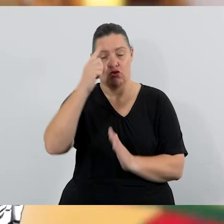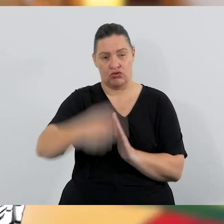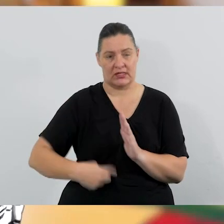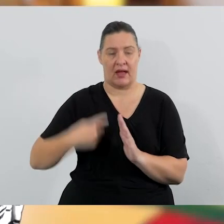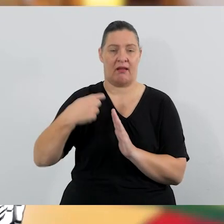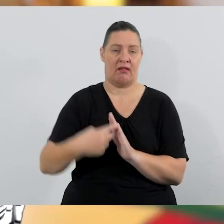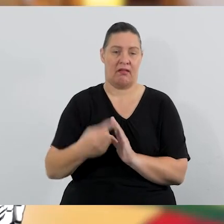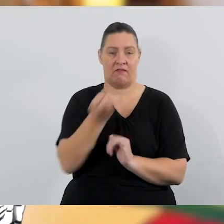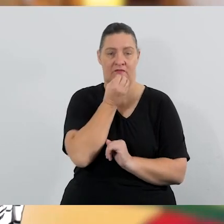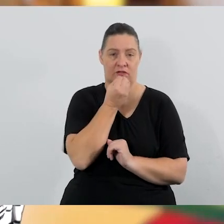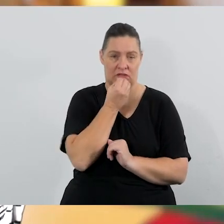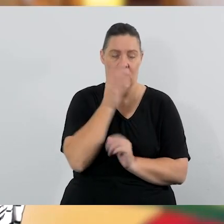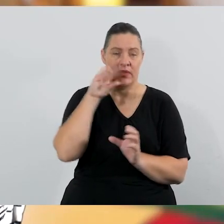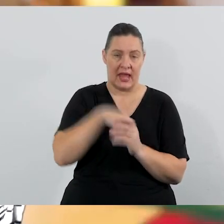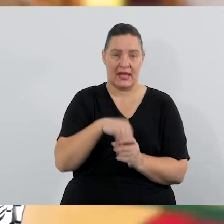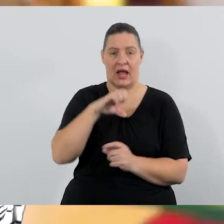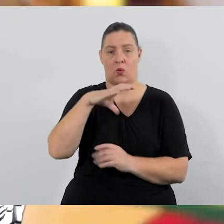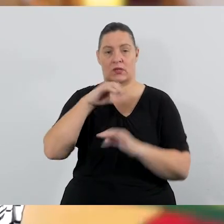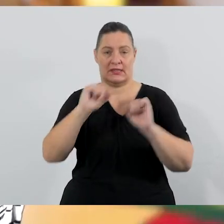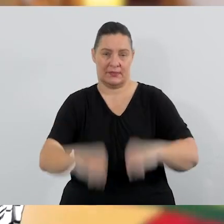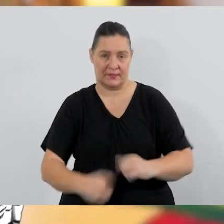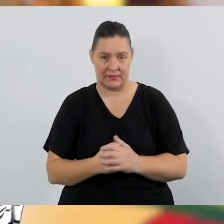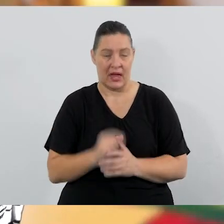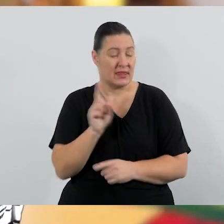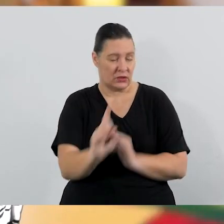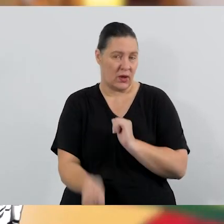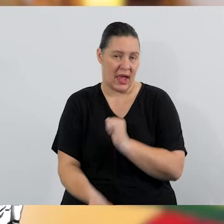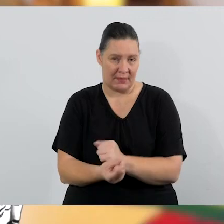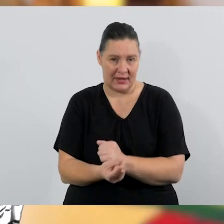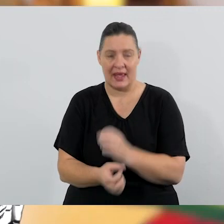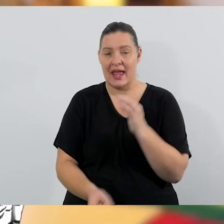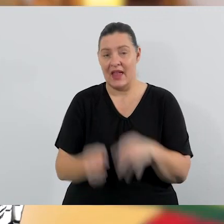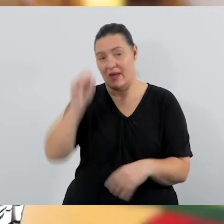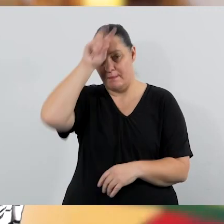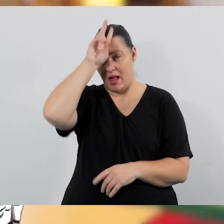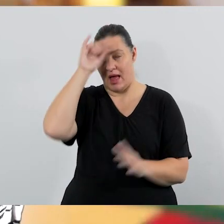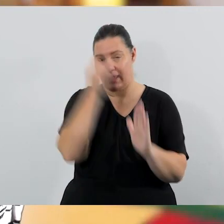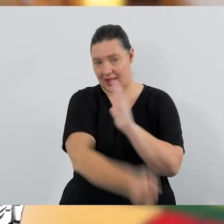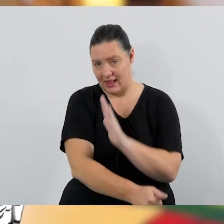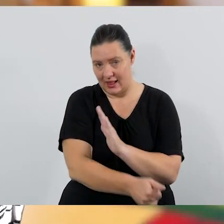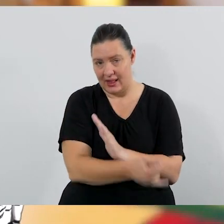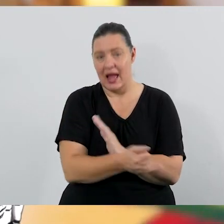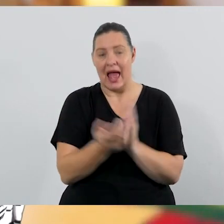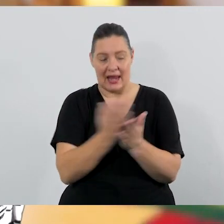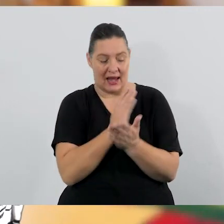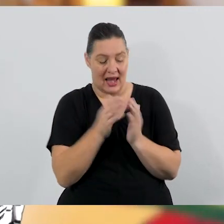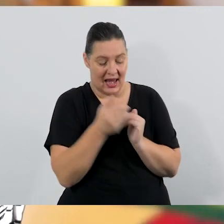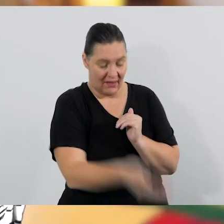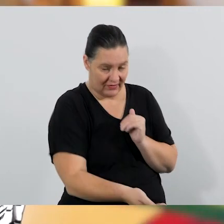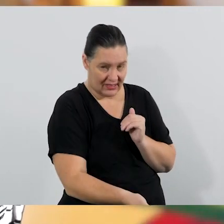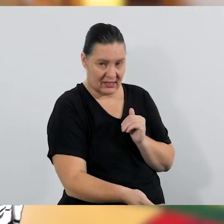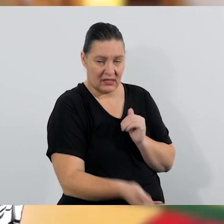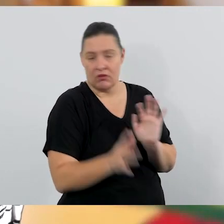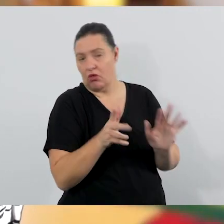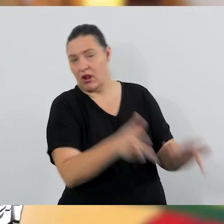recycle the nutrients in the ecosystem. So that is what would happen if an impala was killed and then remains of it were to